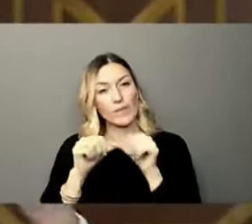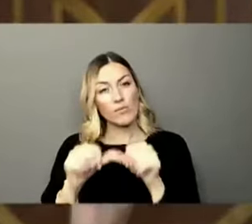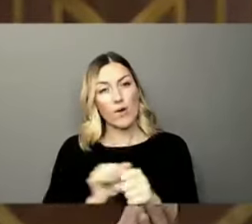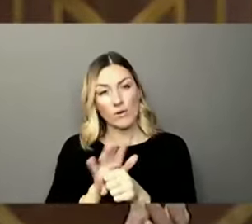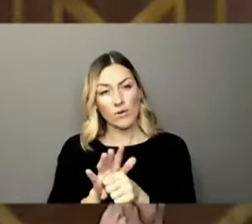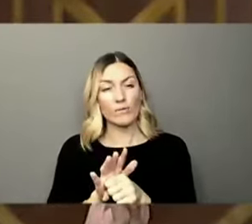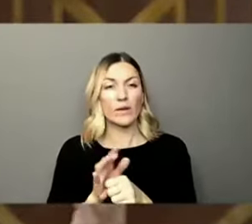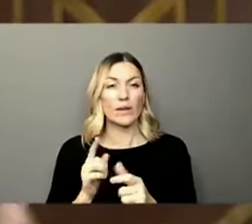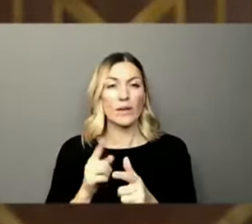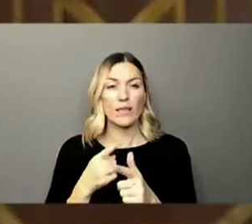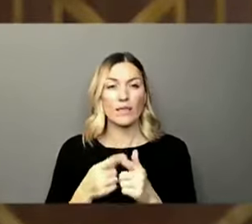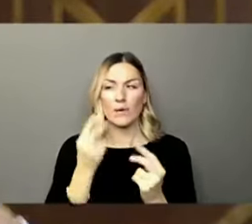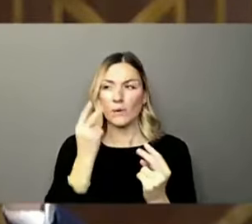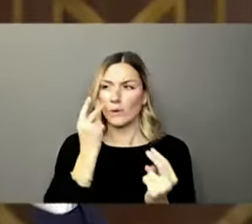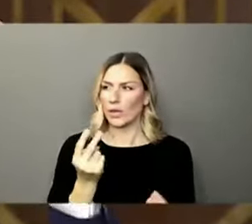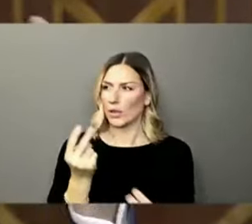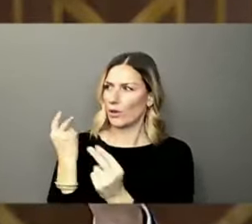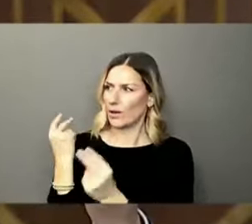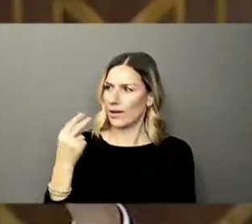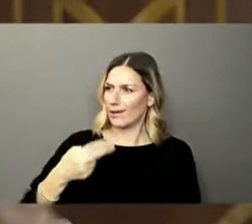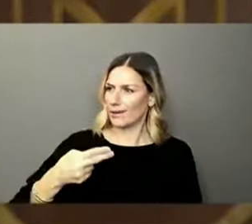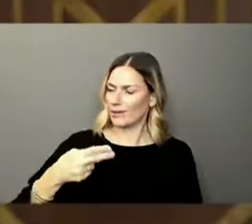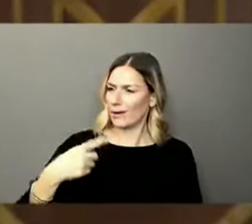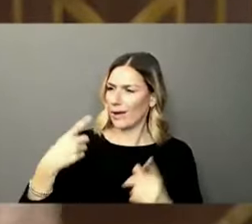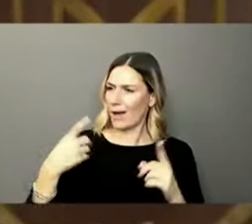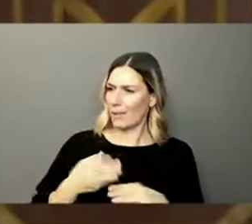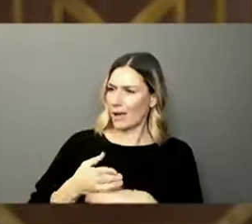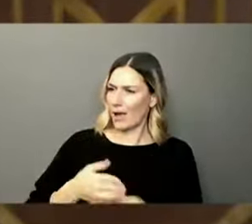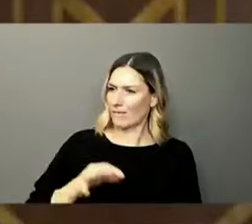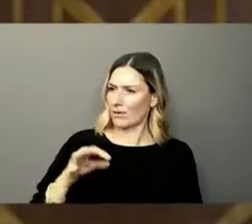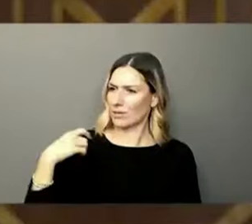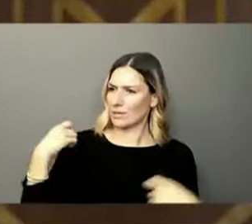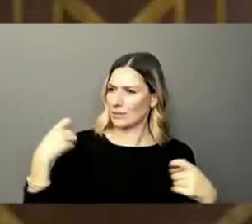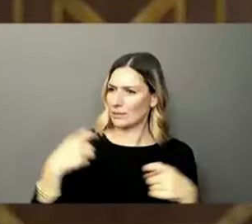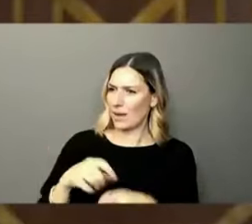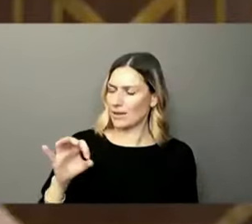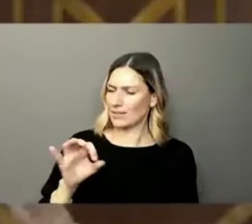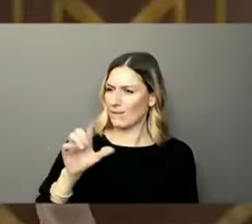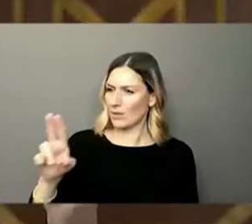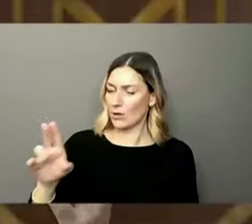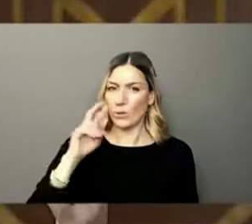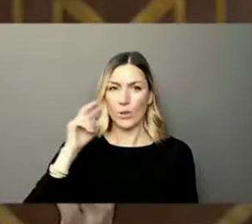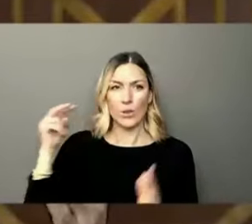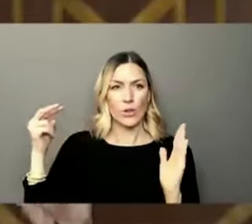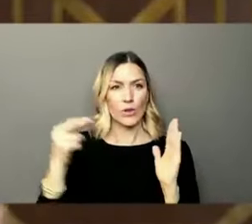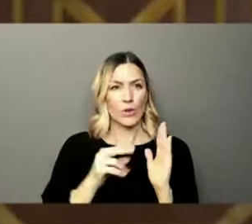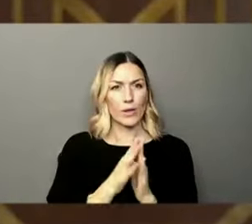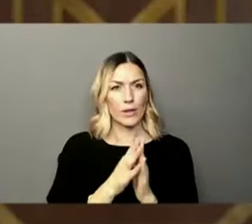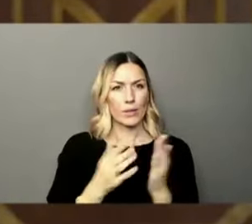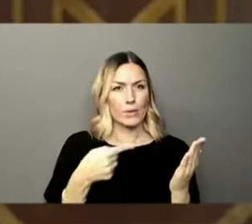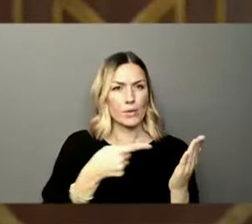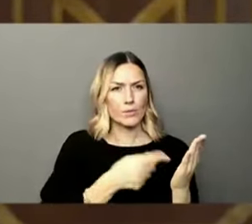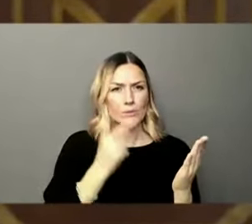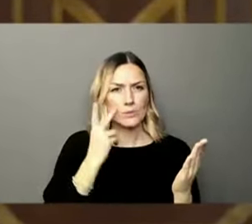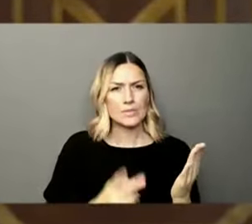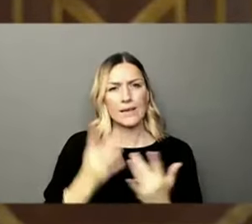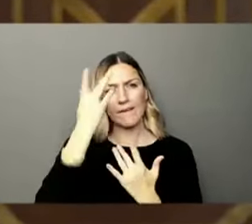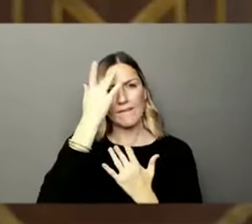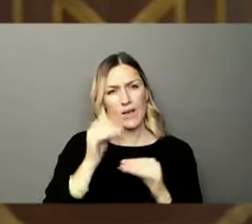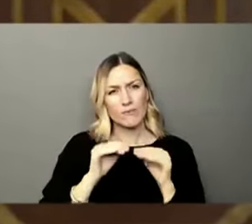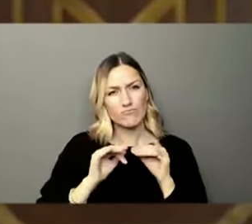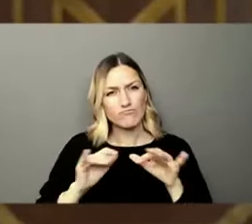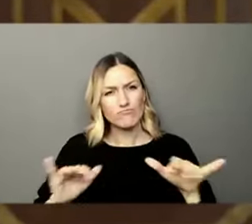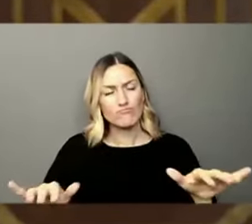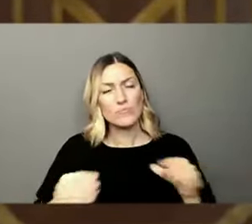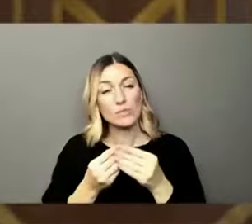look back in the history books, it actually happened after the flu. It actually, you know, look at the ME/CFS, it's also thought to be driven by a viral illness. So I think the solution here is